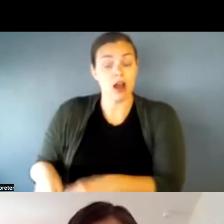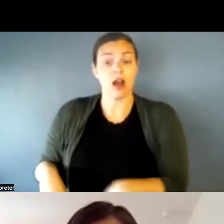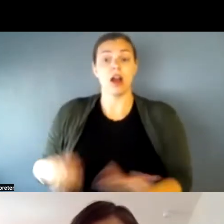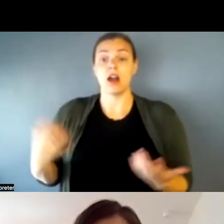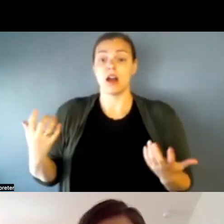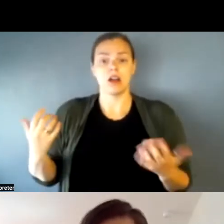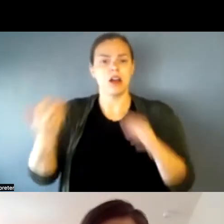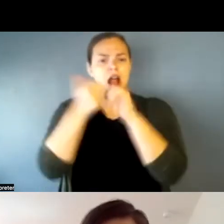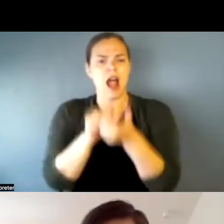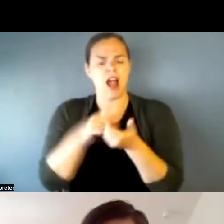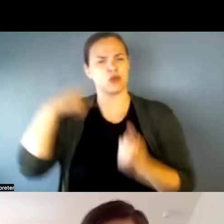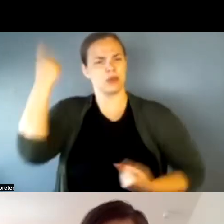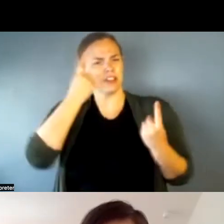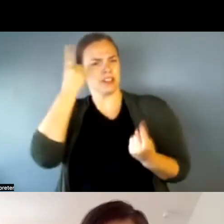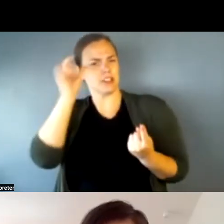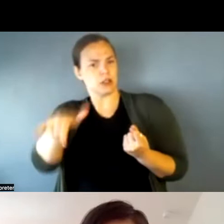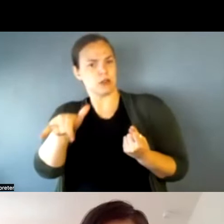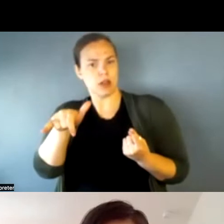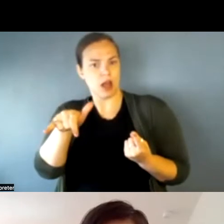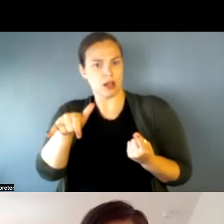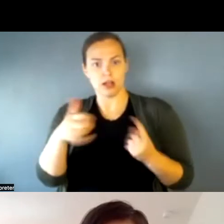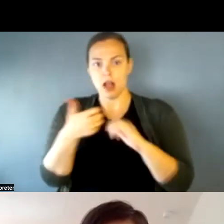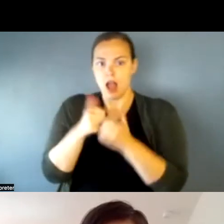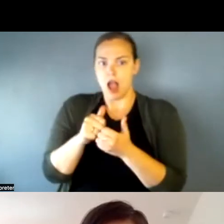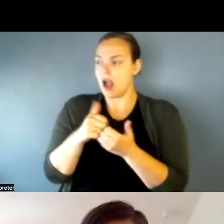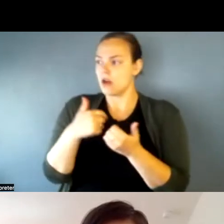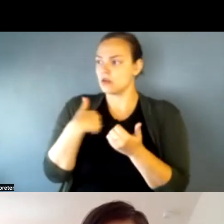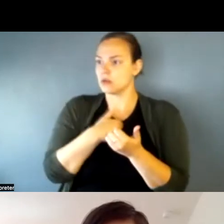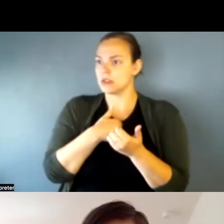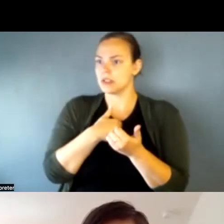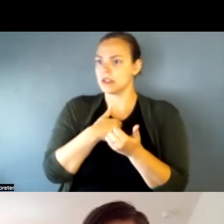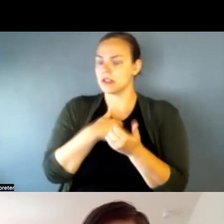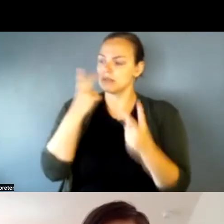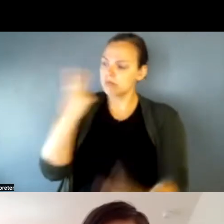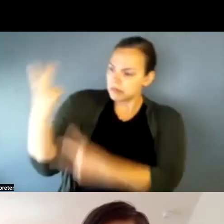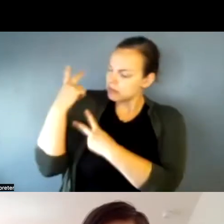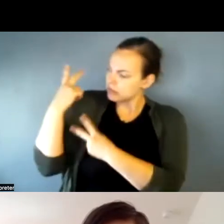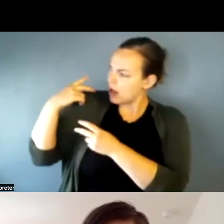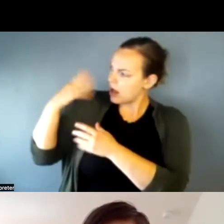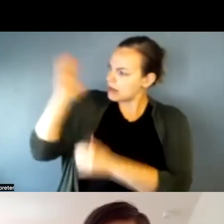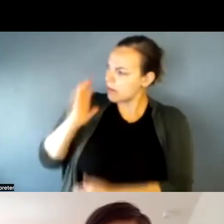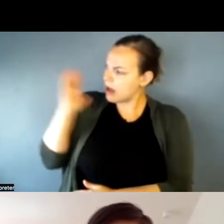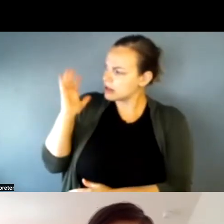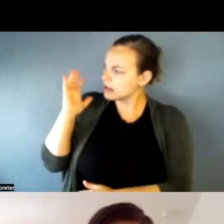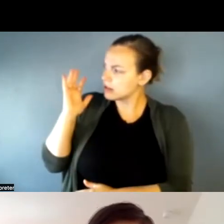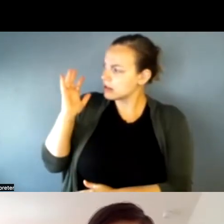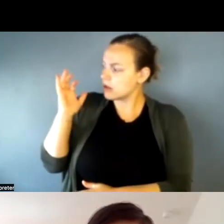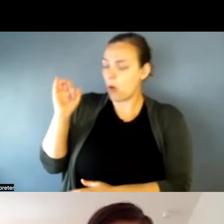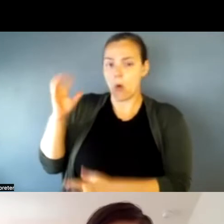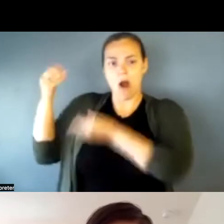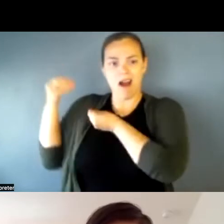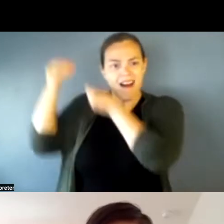how would you actually think about that? How do we actually sort of revisit the past or maintain a past in the